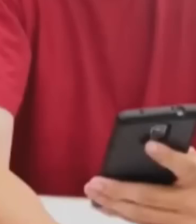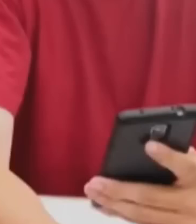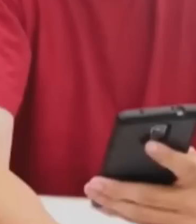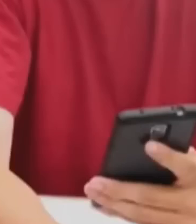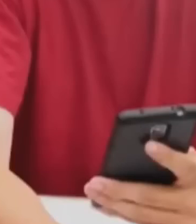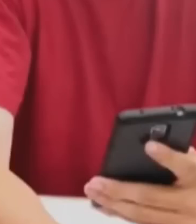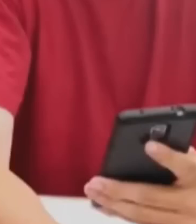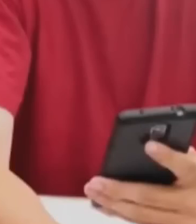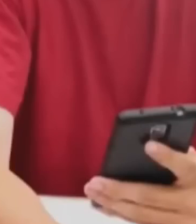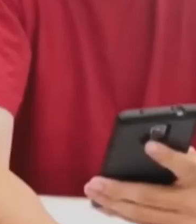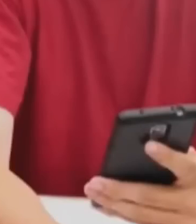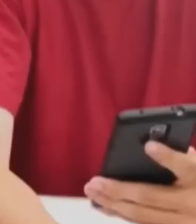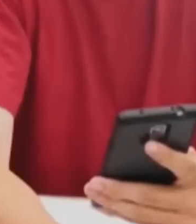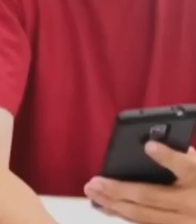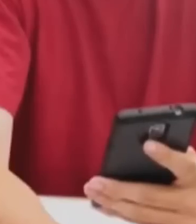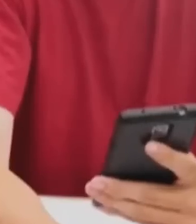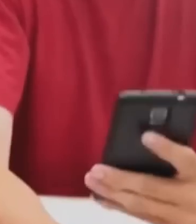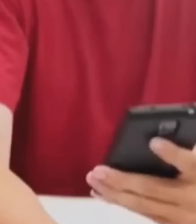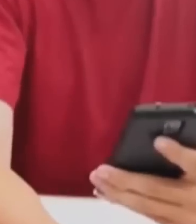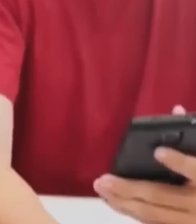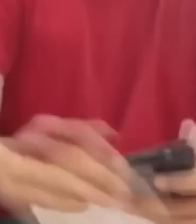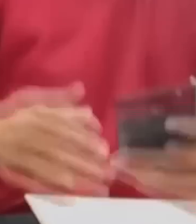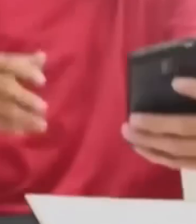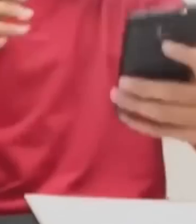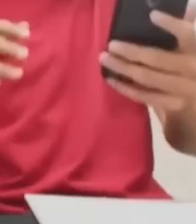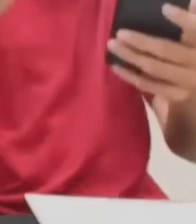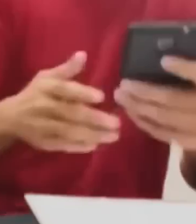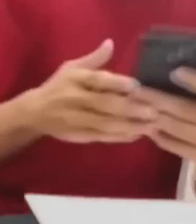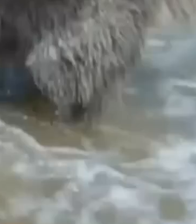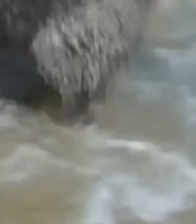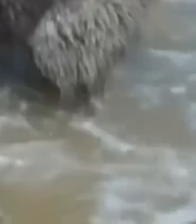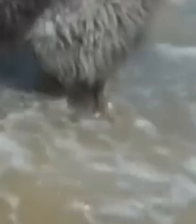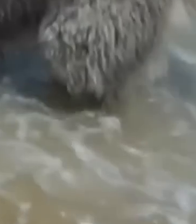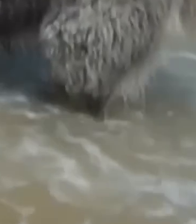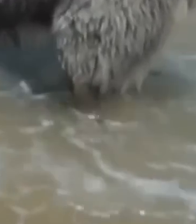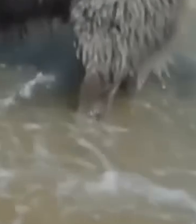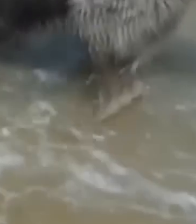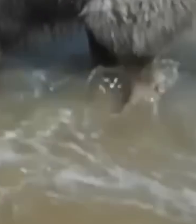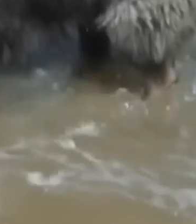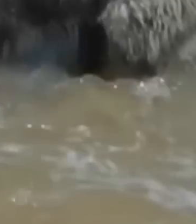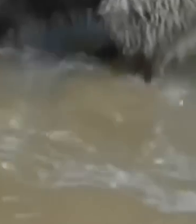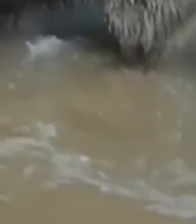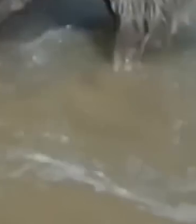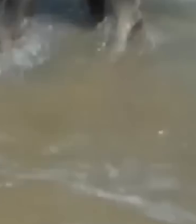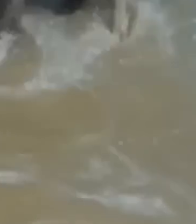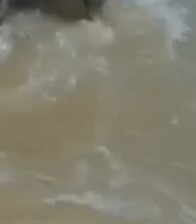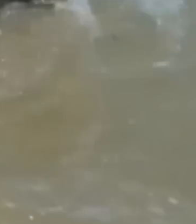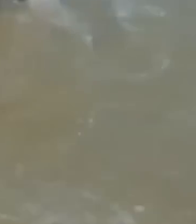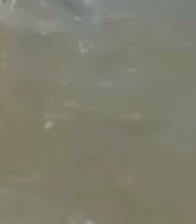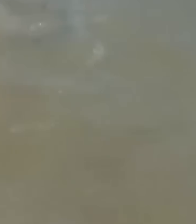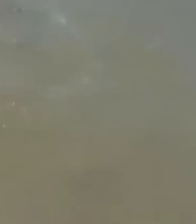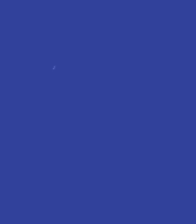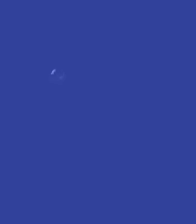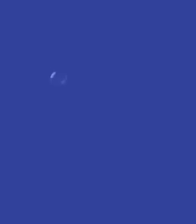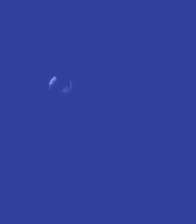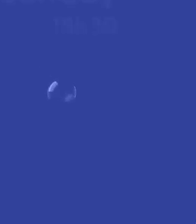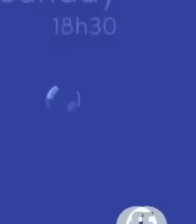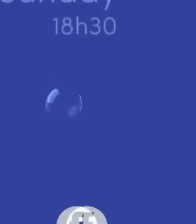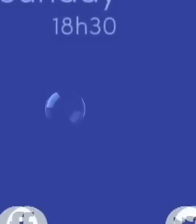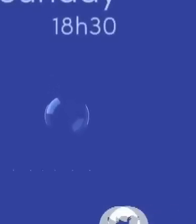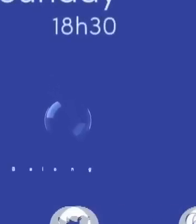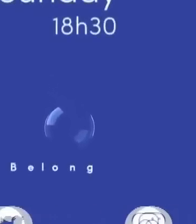Viral videos that are hilarious and outrageous. Okay. We call it ridiculousness.